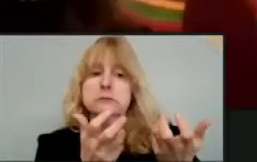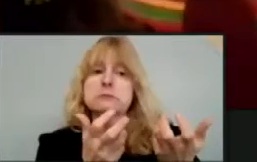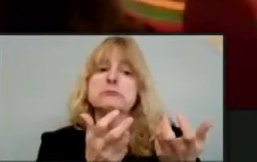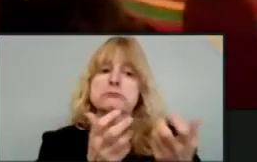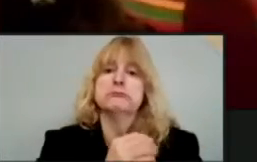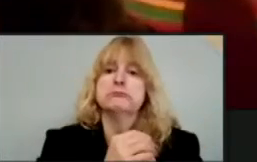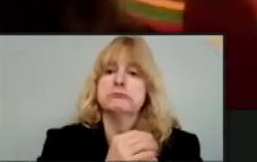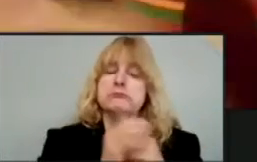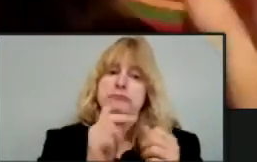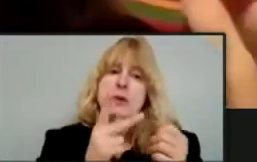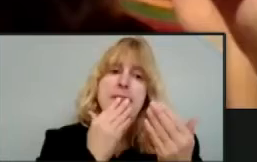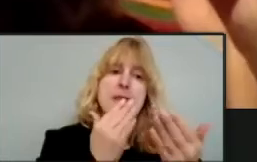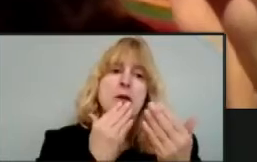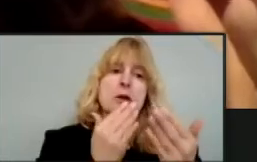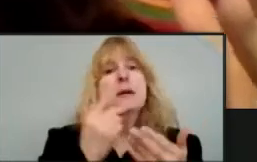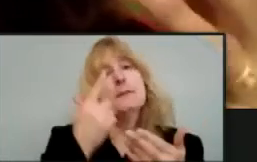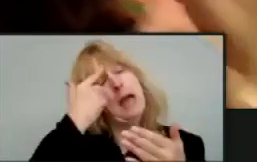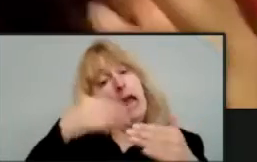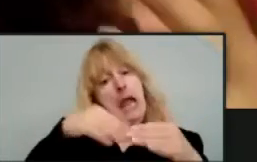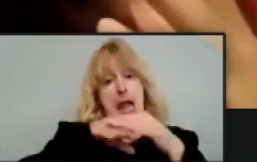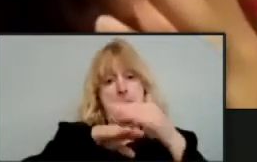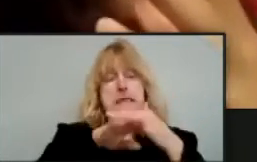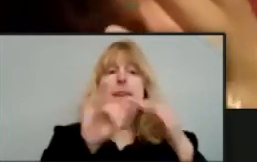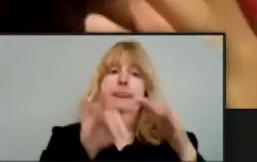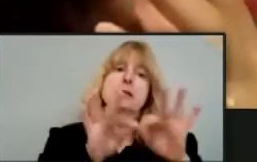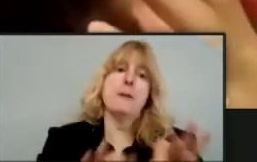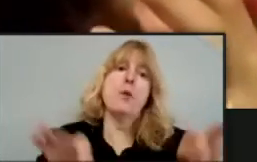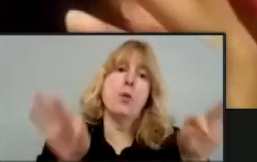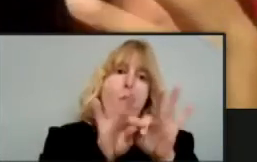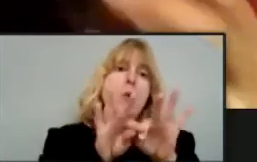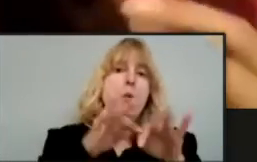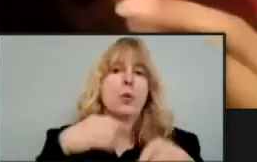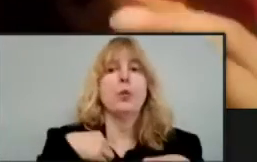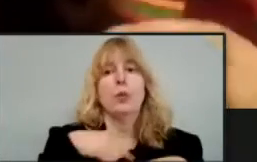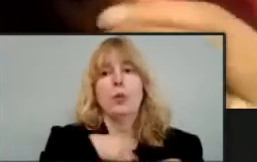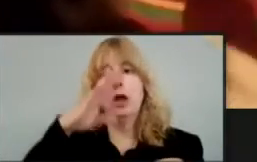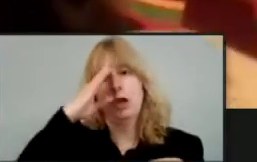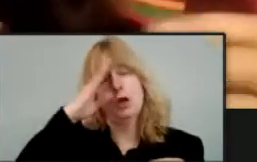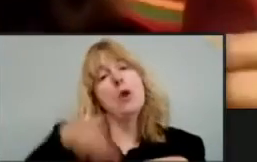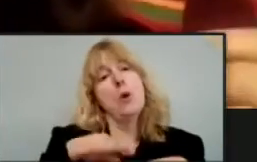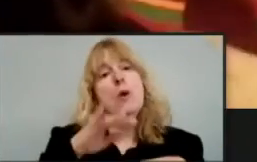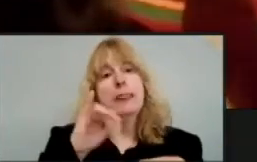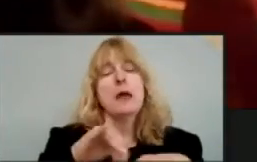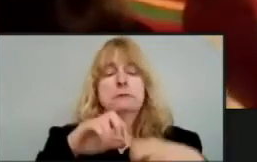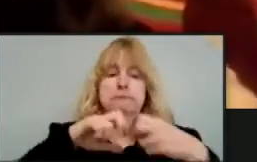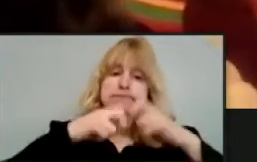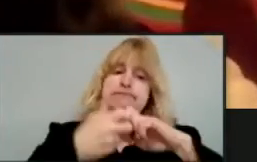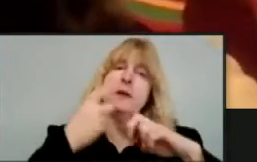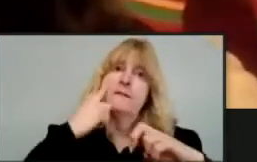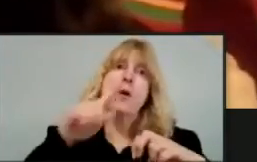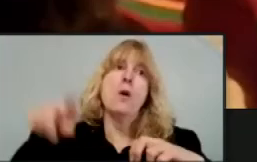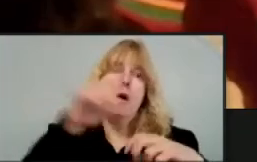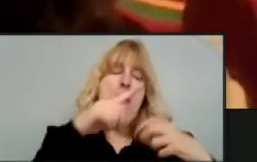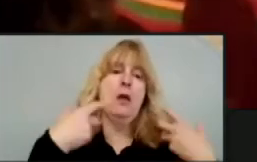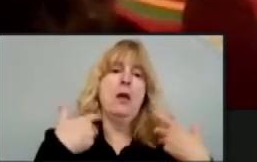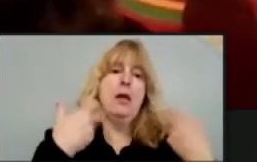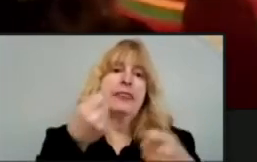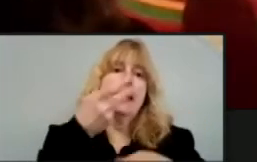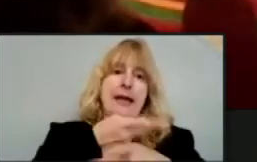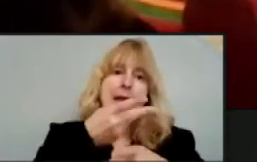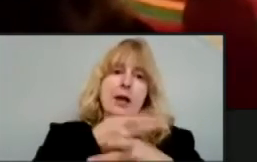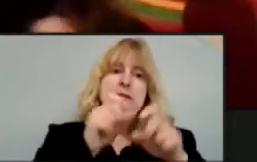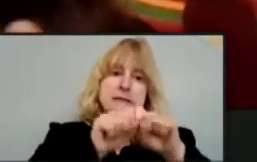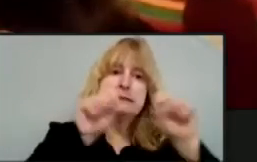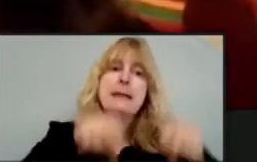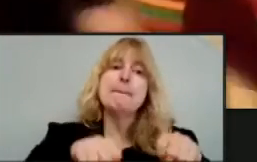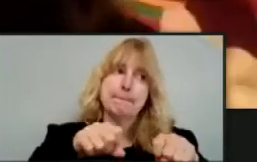thank you. Because access is really important. And we know this is a dilemma for healthcare in general. So one other question before I kick it